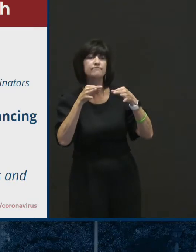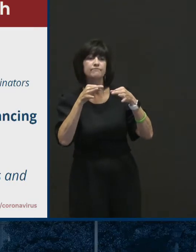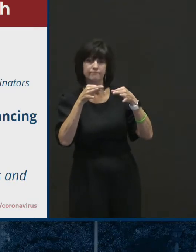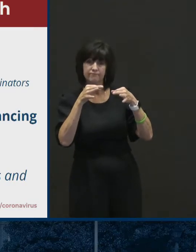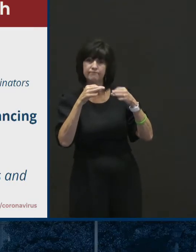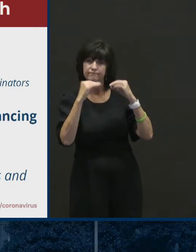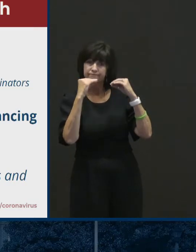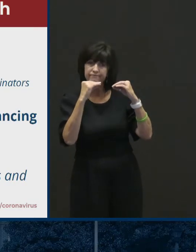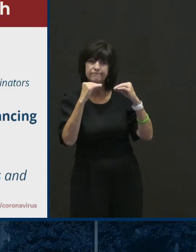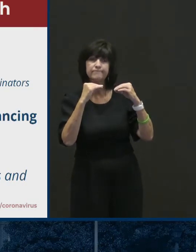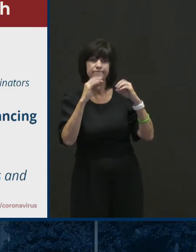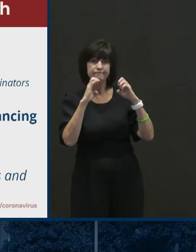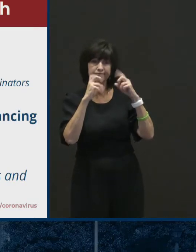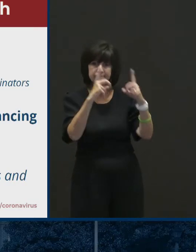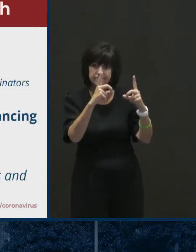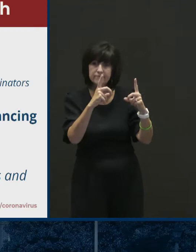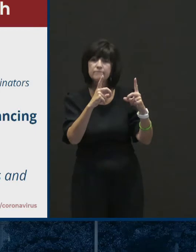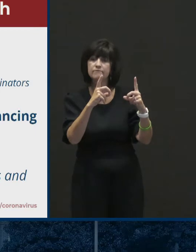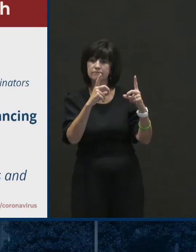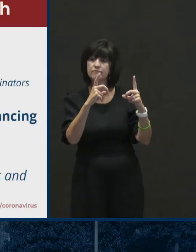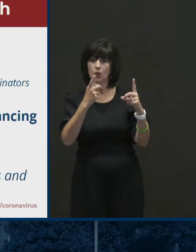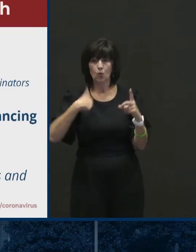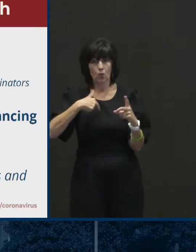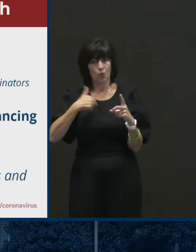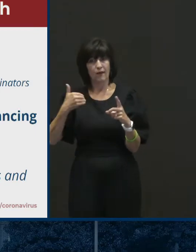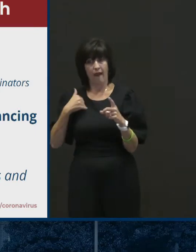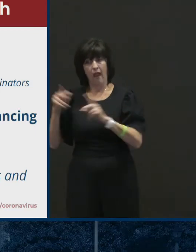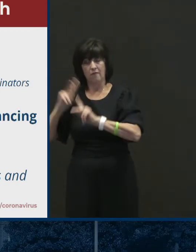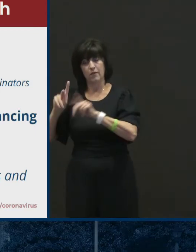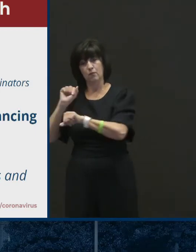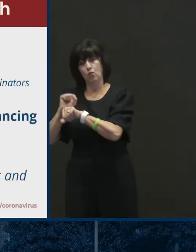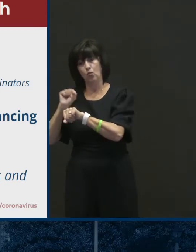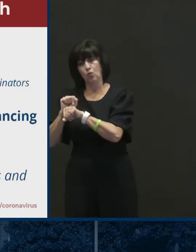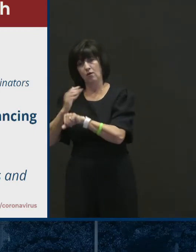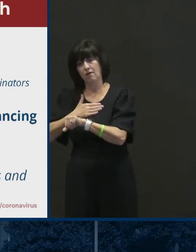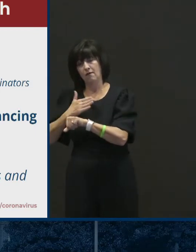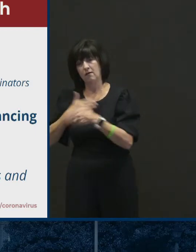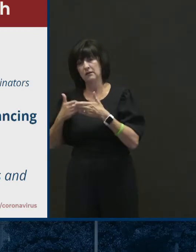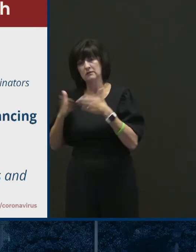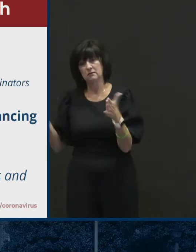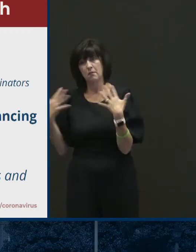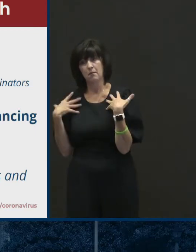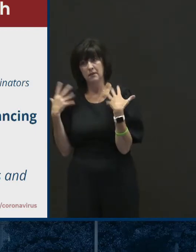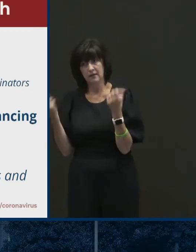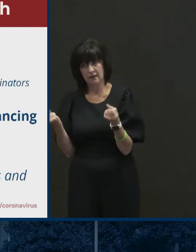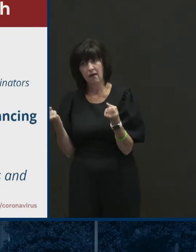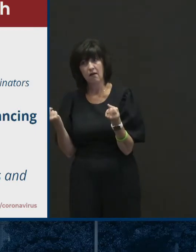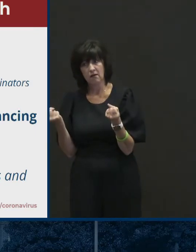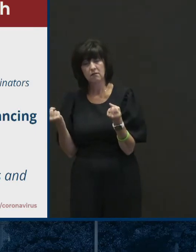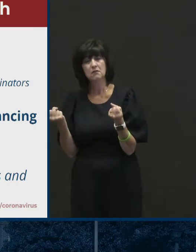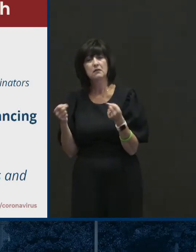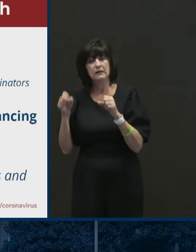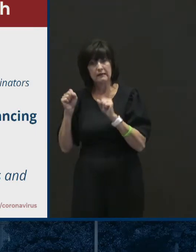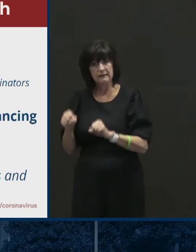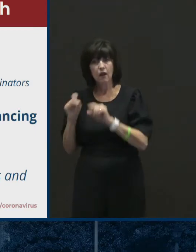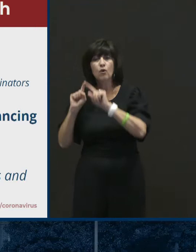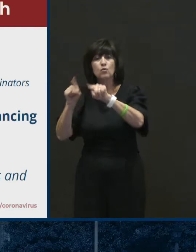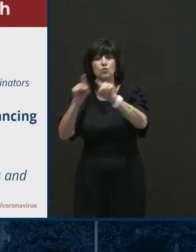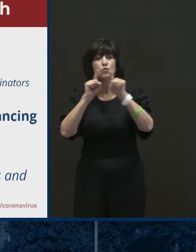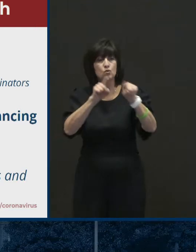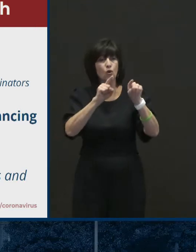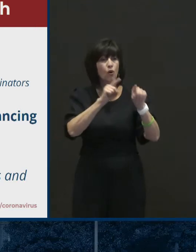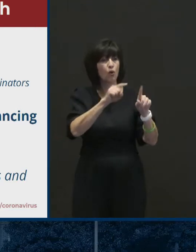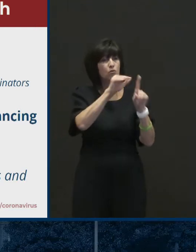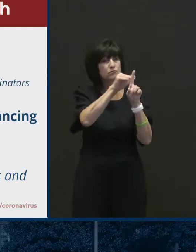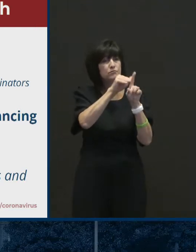have COVID coordinators who are from the community and really on the ground, as well as we have field contact tracing teams, but we're